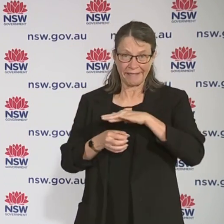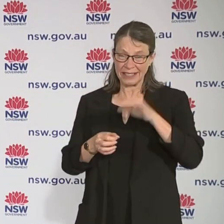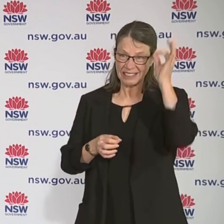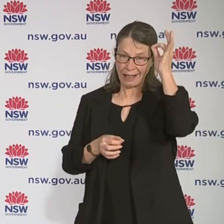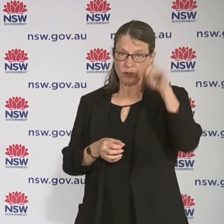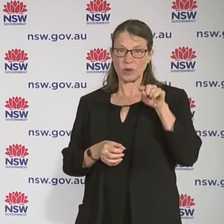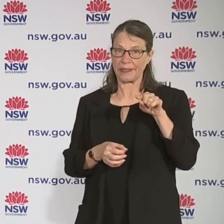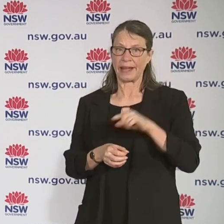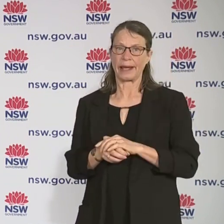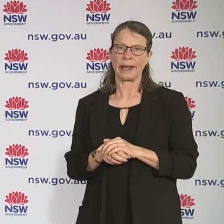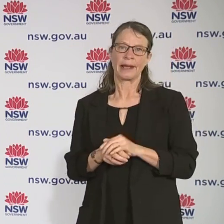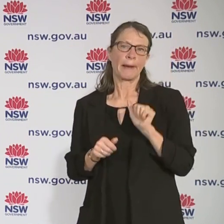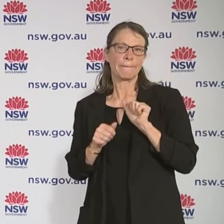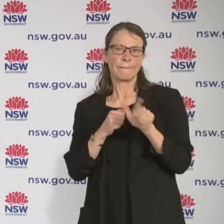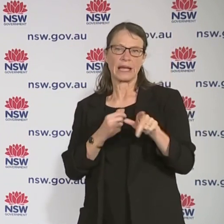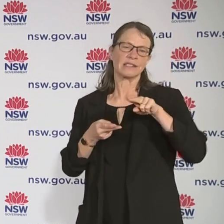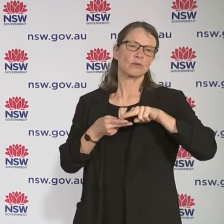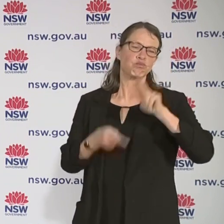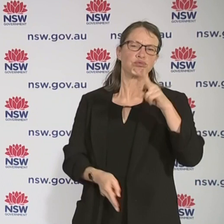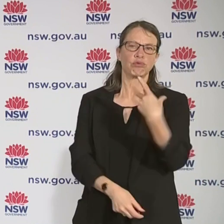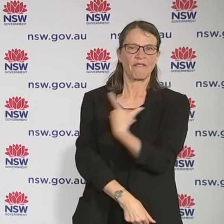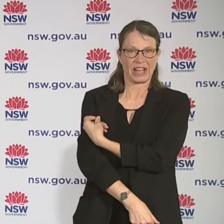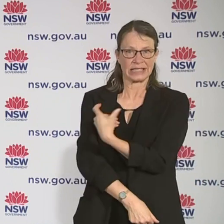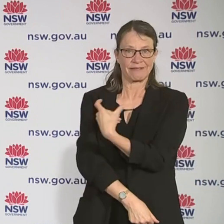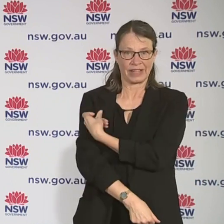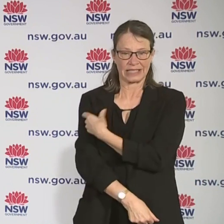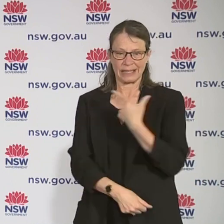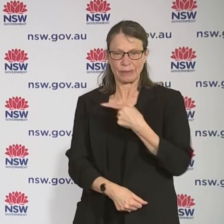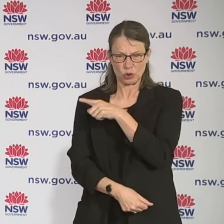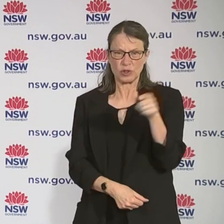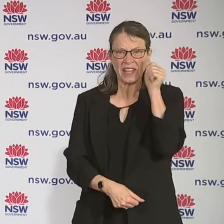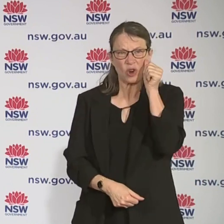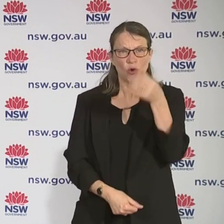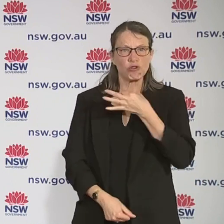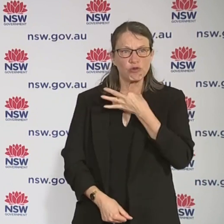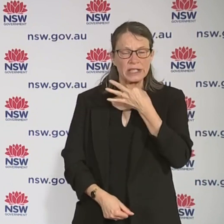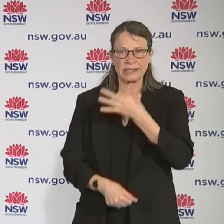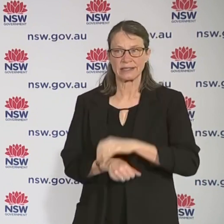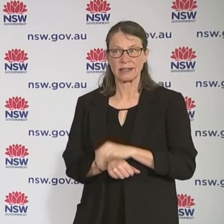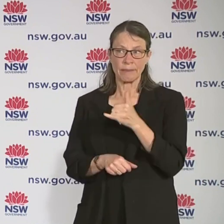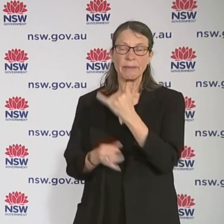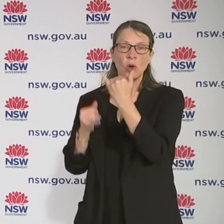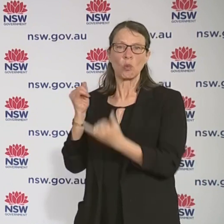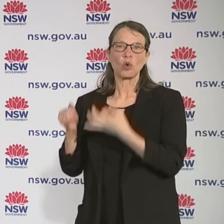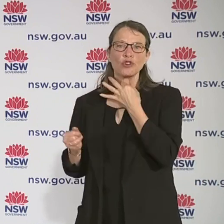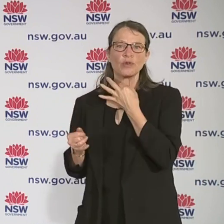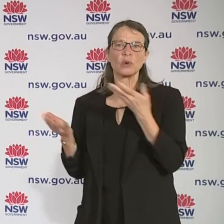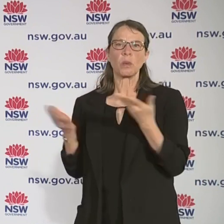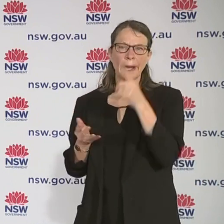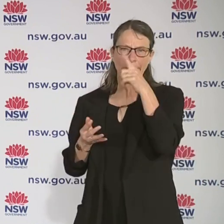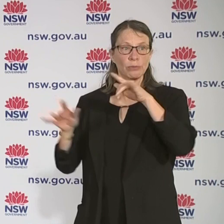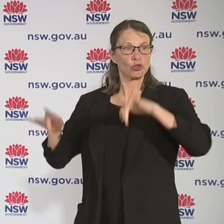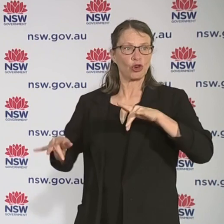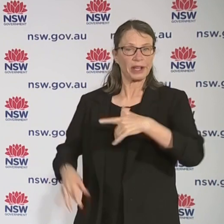it the toughest. They know the risks. And potentially the biggest risks lie with communities who may not have had cases, who haven't actually had to go